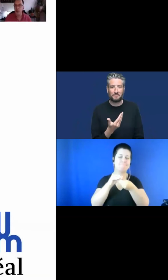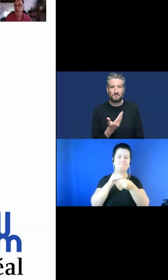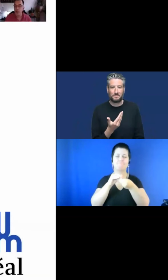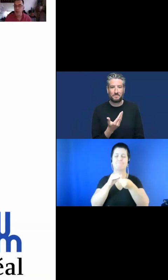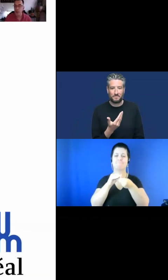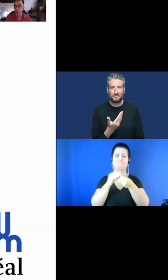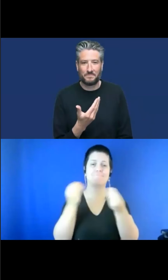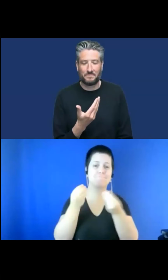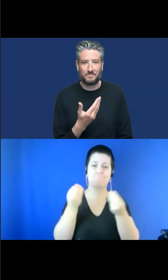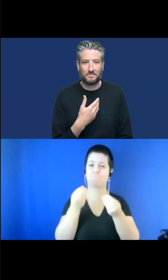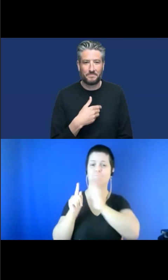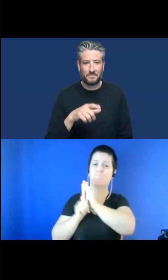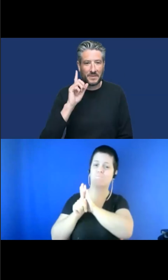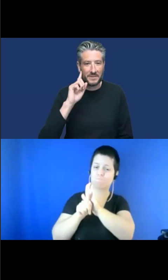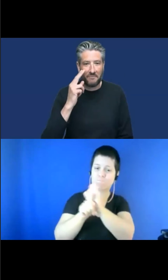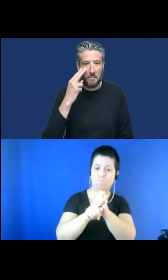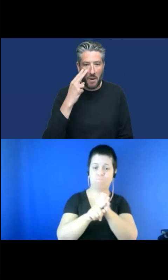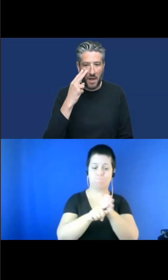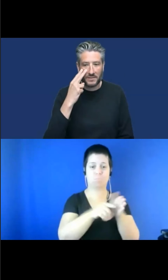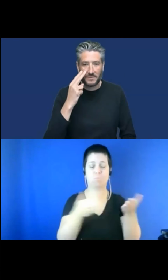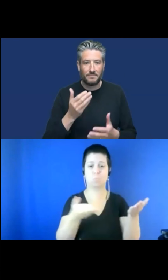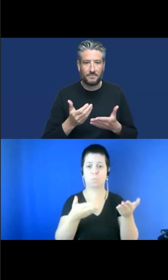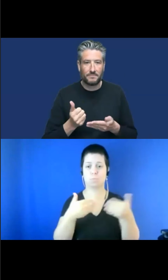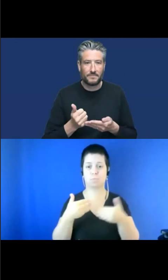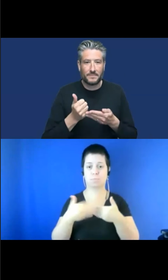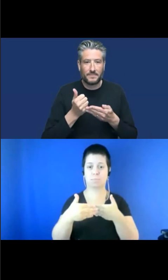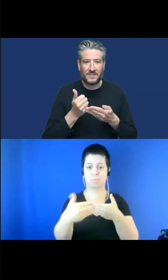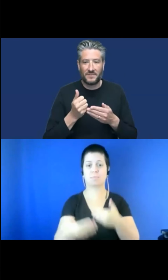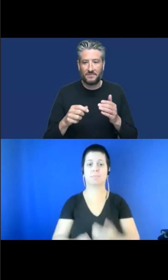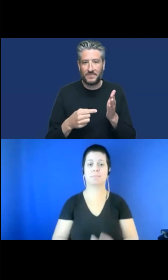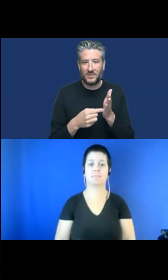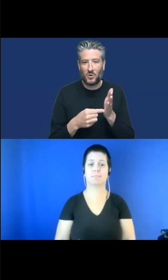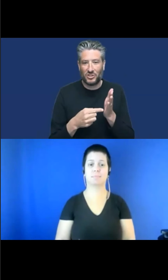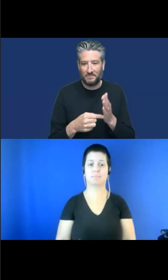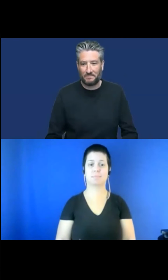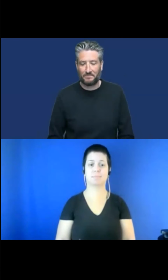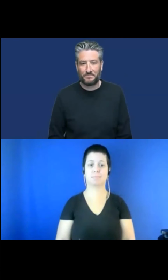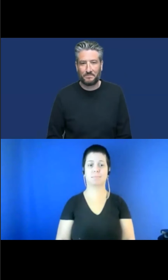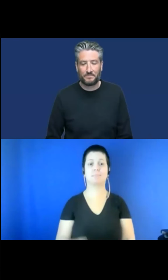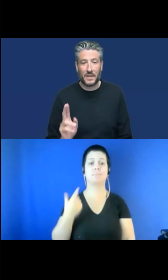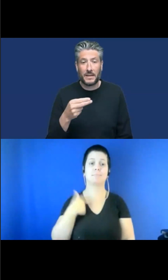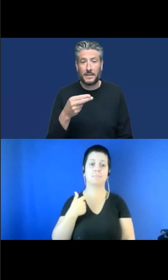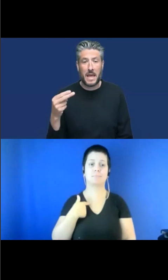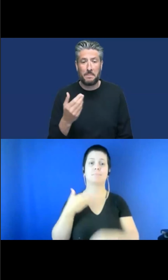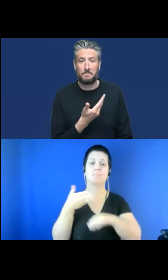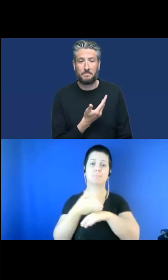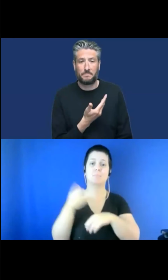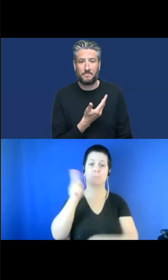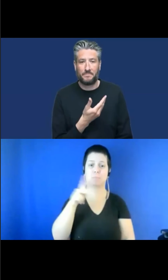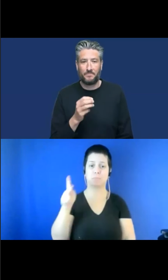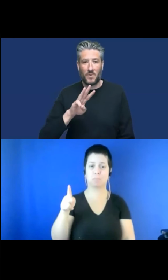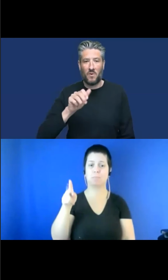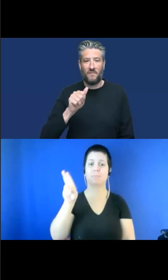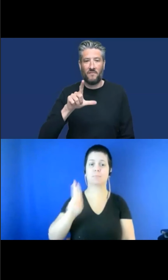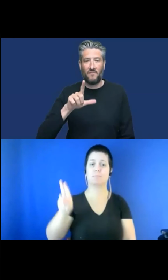of current research that are going on. Okay. My name is Walter Wittich, and I am an associate professor at the University of Montreal,